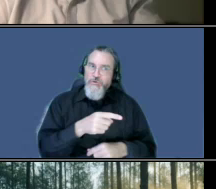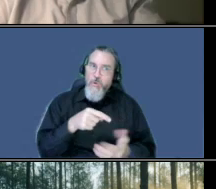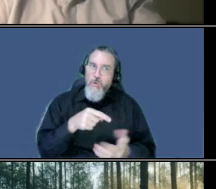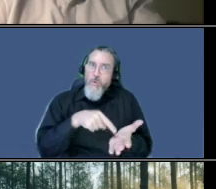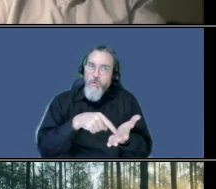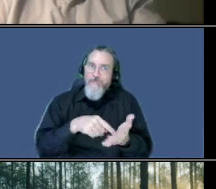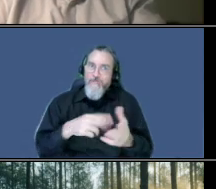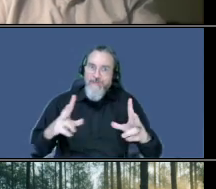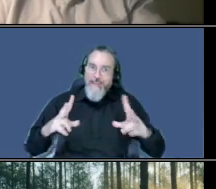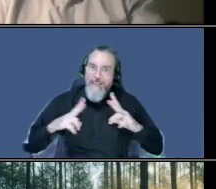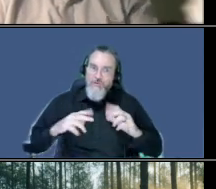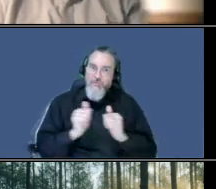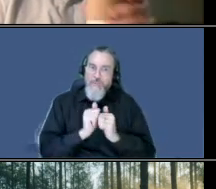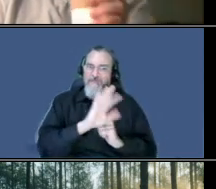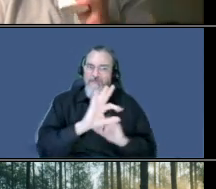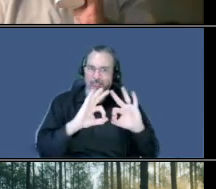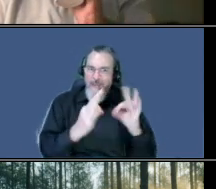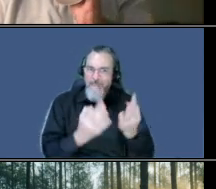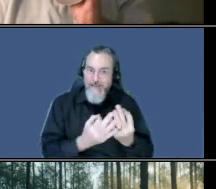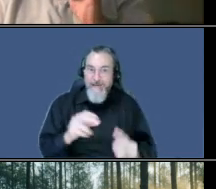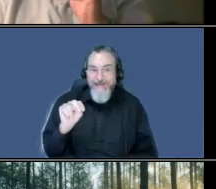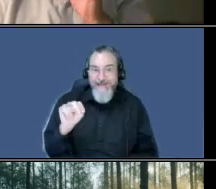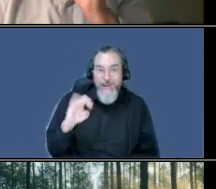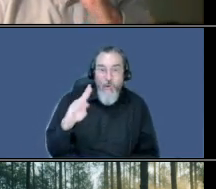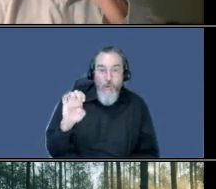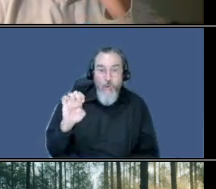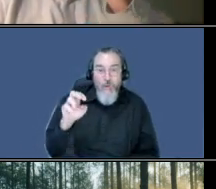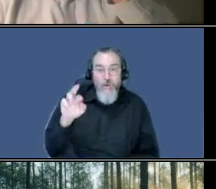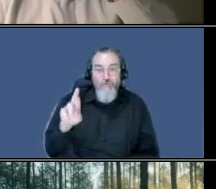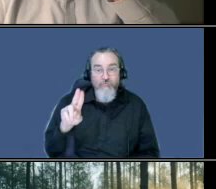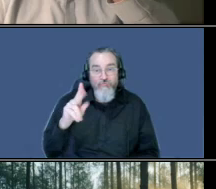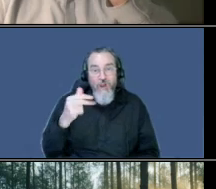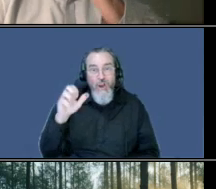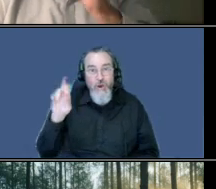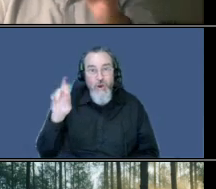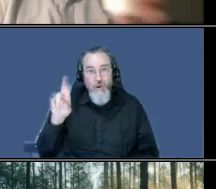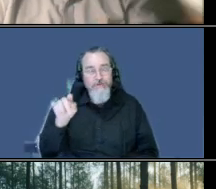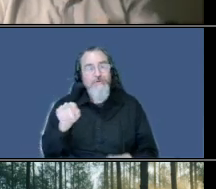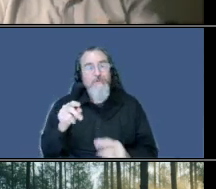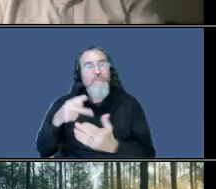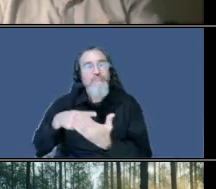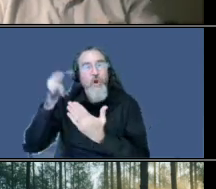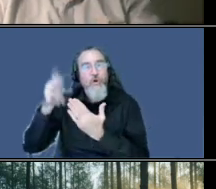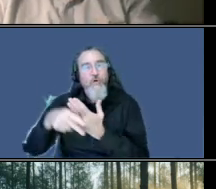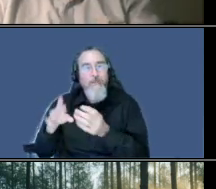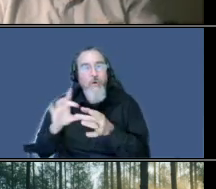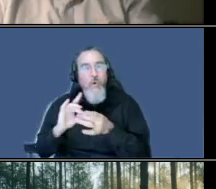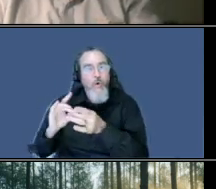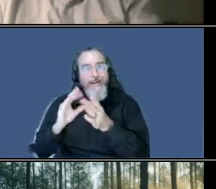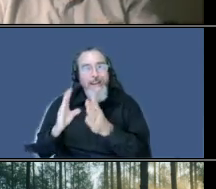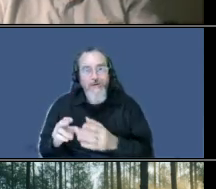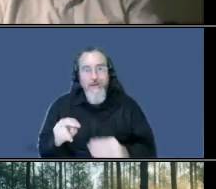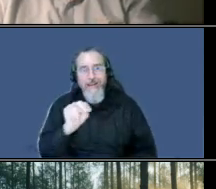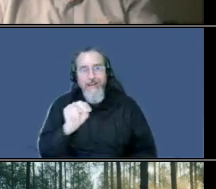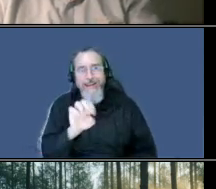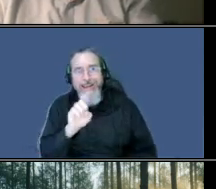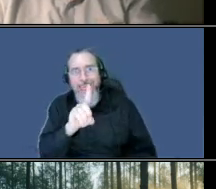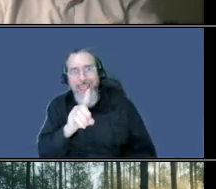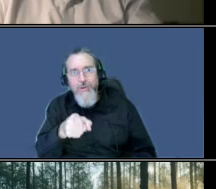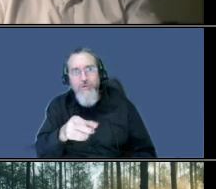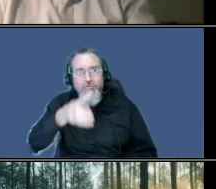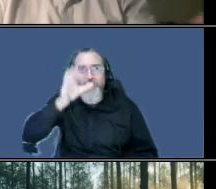Rucker, who is one of our program coordinators in the Climate Program Office. And that, Ned, don't take a drink right as I'm about to throw it over to you. Come